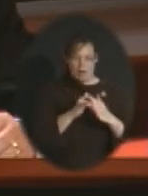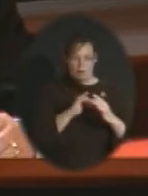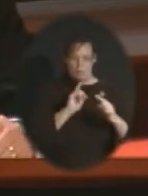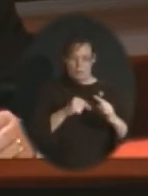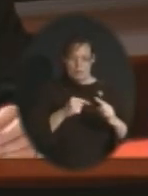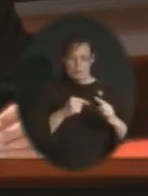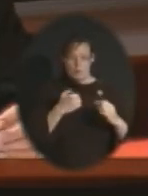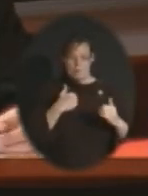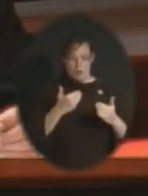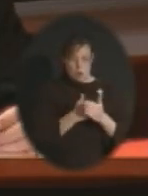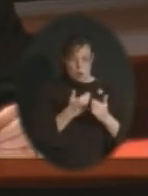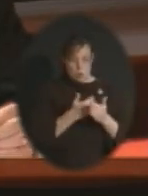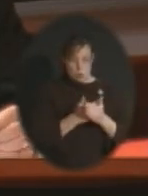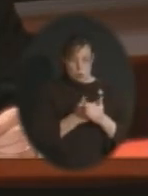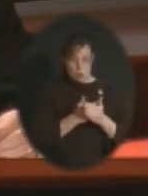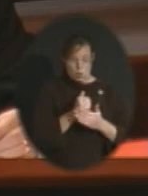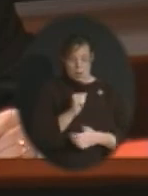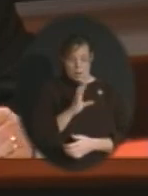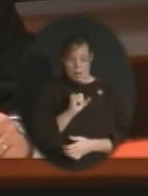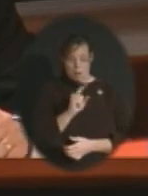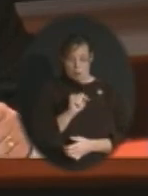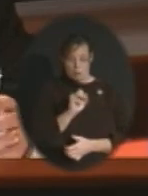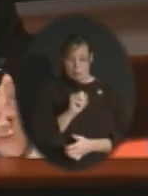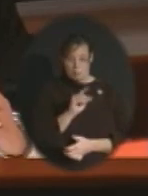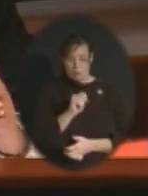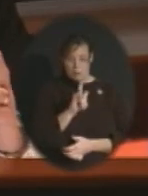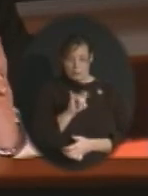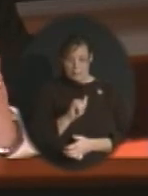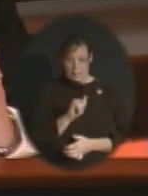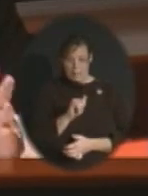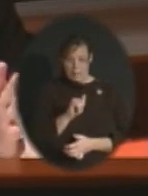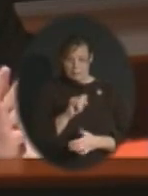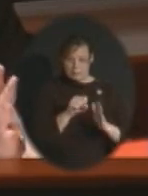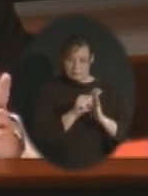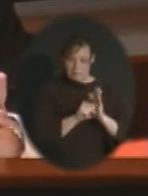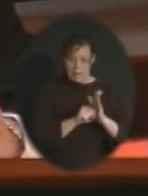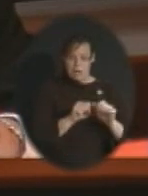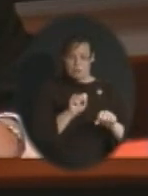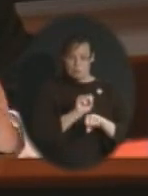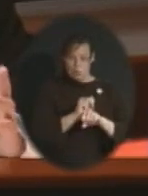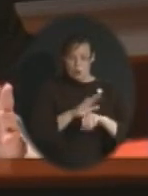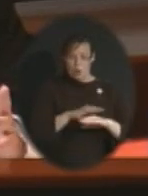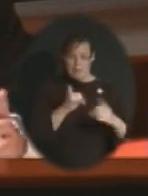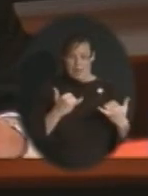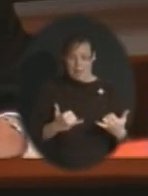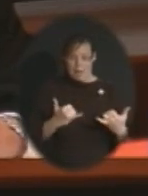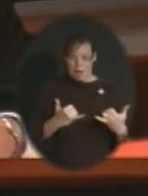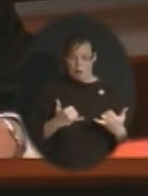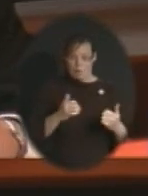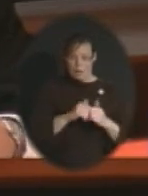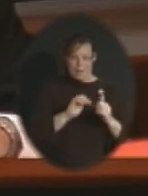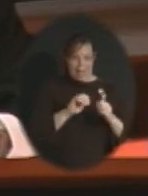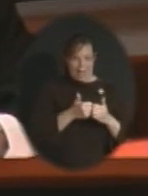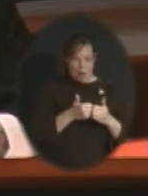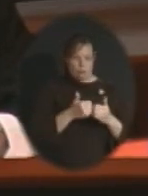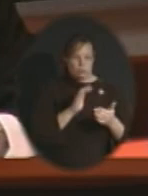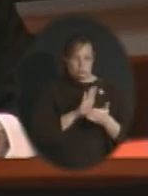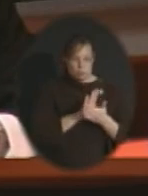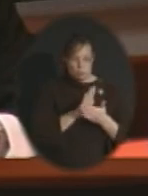have a new accountability model being brought. The state is working on that now, a new model in terms of accreditation, how schools will be